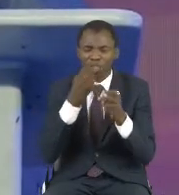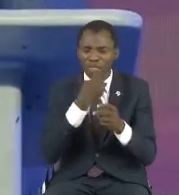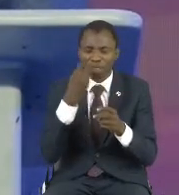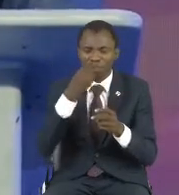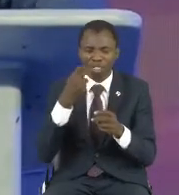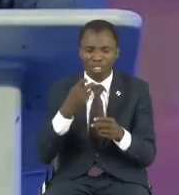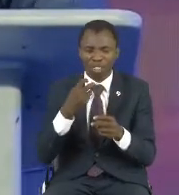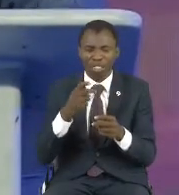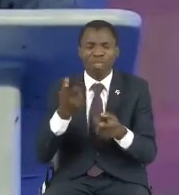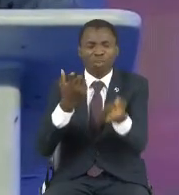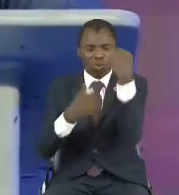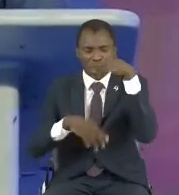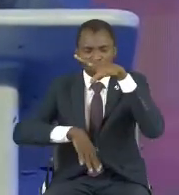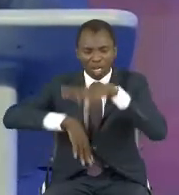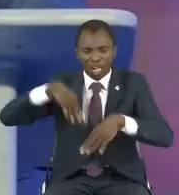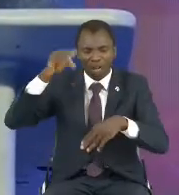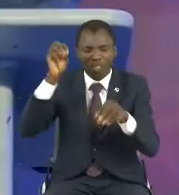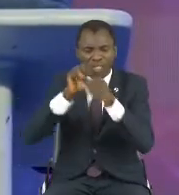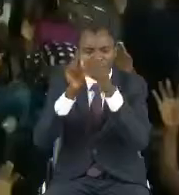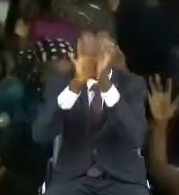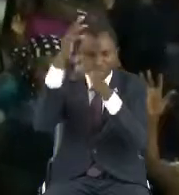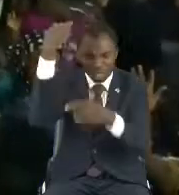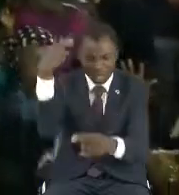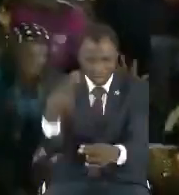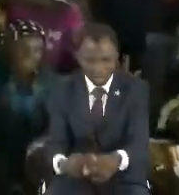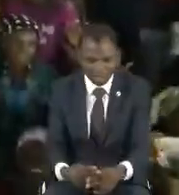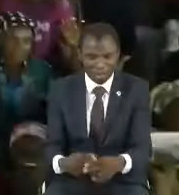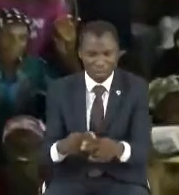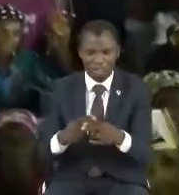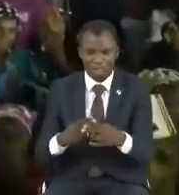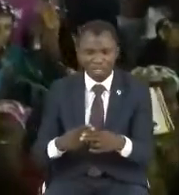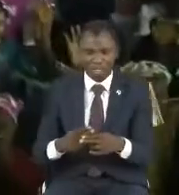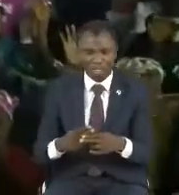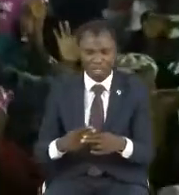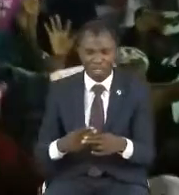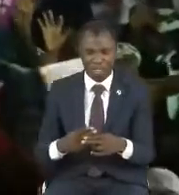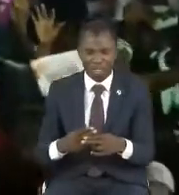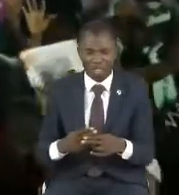come out in Jesus' name.